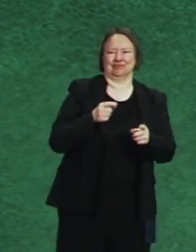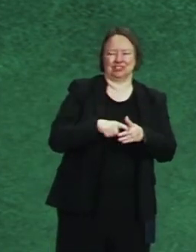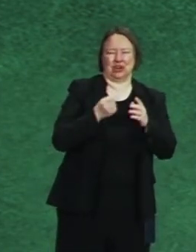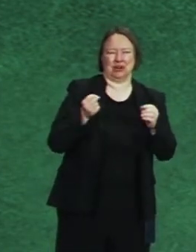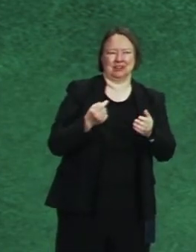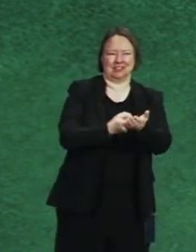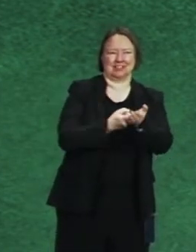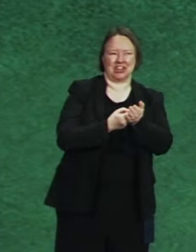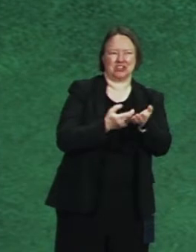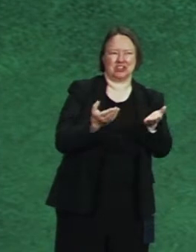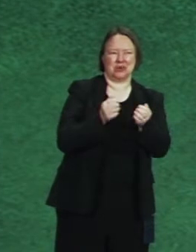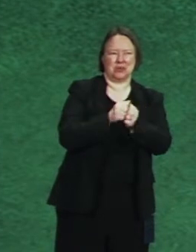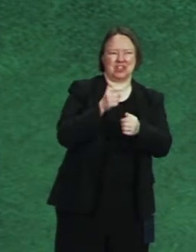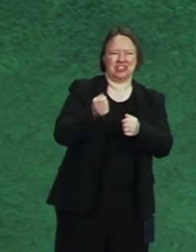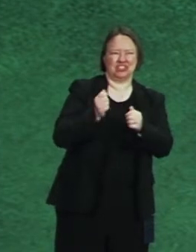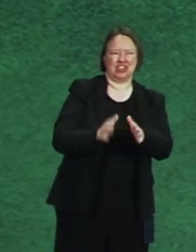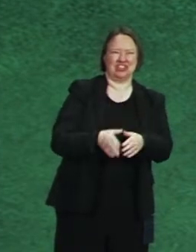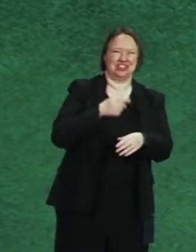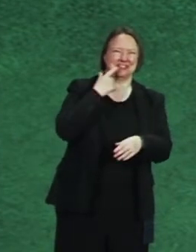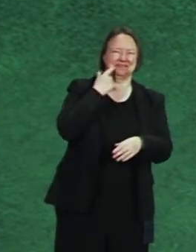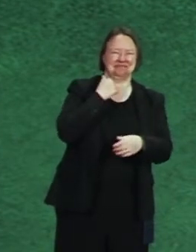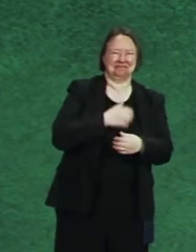here amongst the judges.